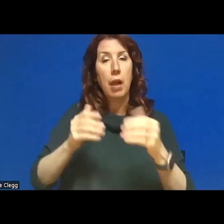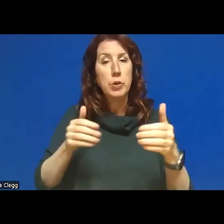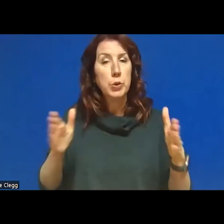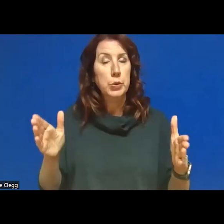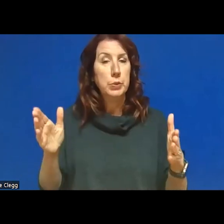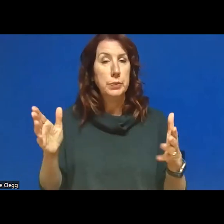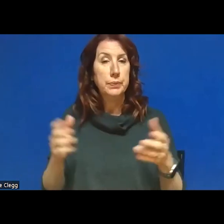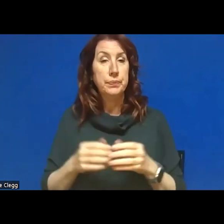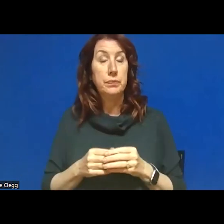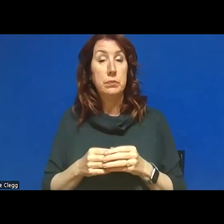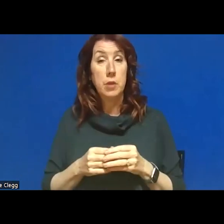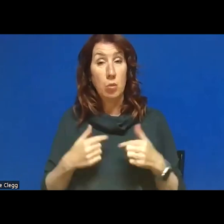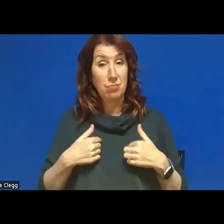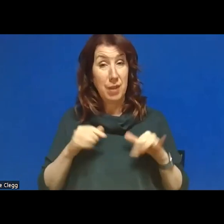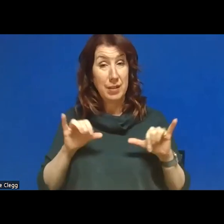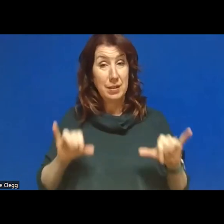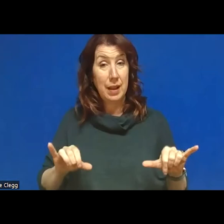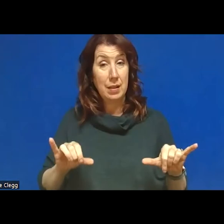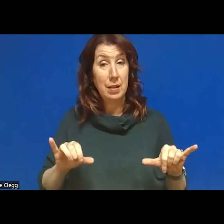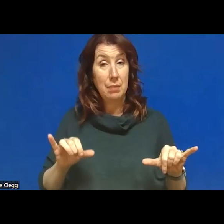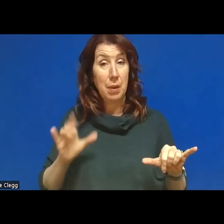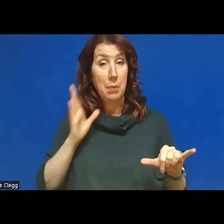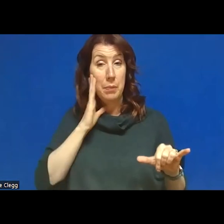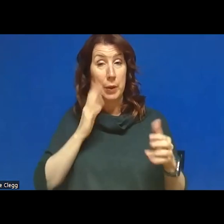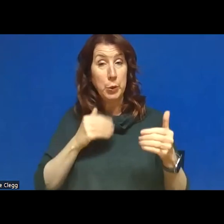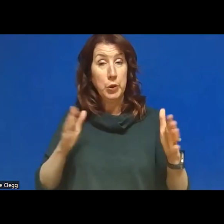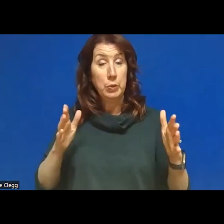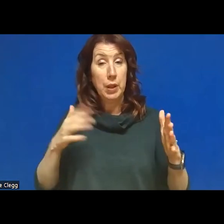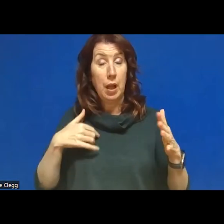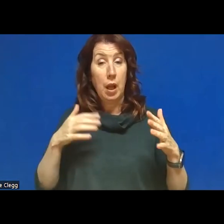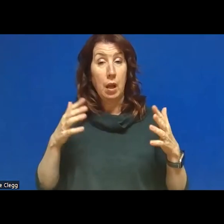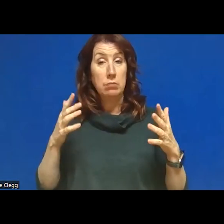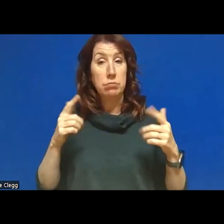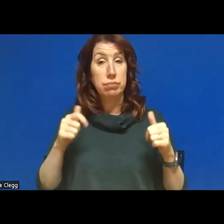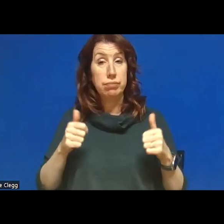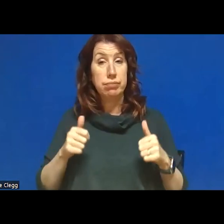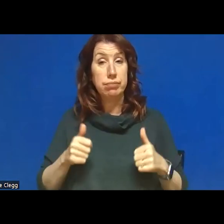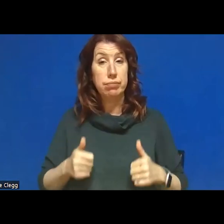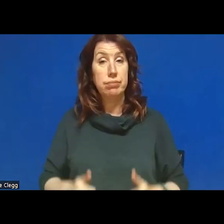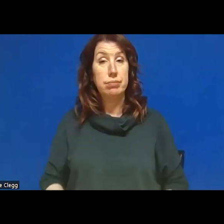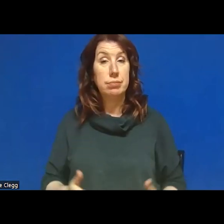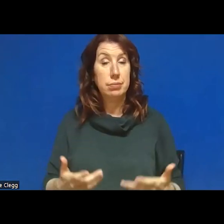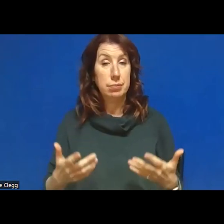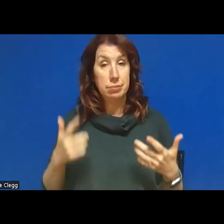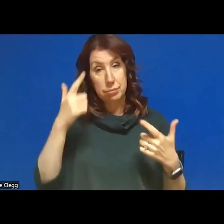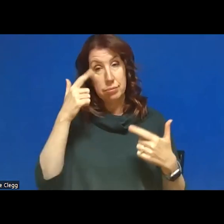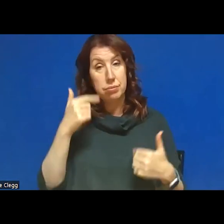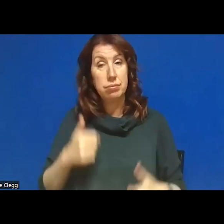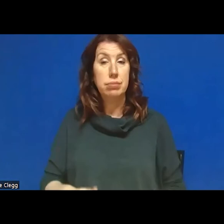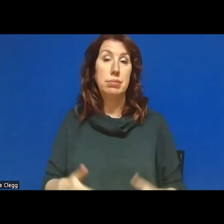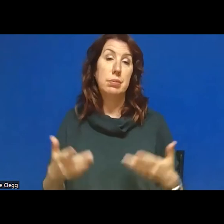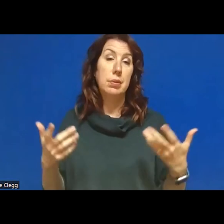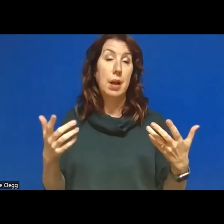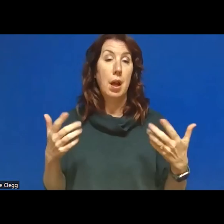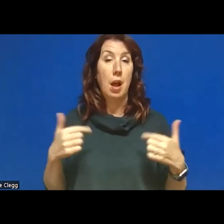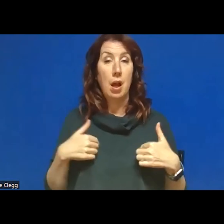So I stayed in my room and I withered away, because if I couldn't accomplish what I